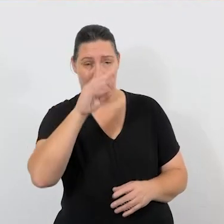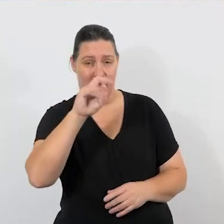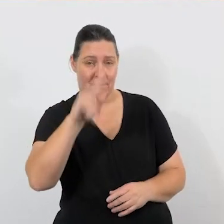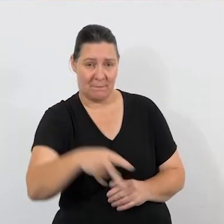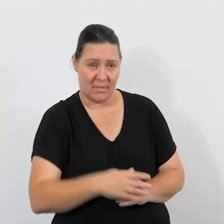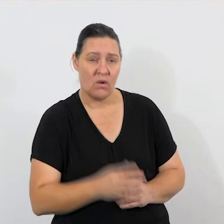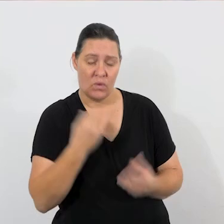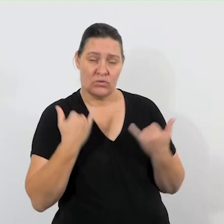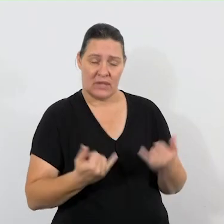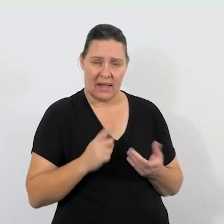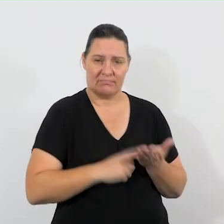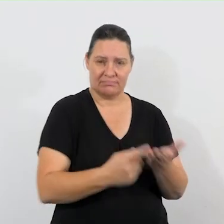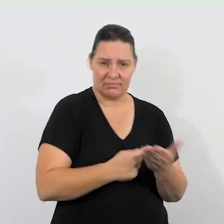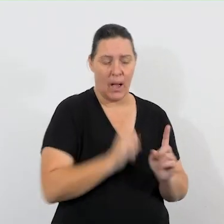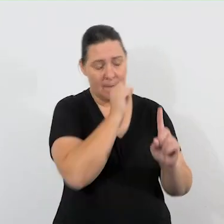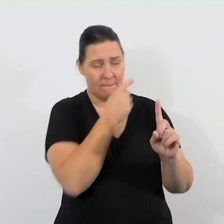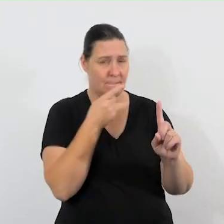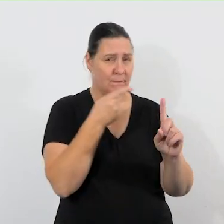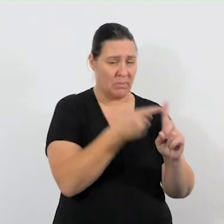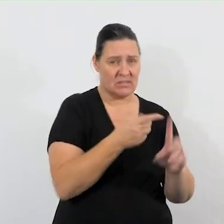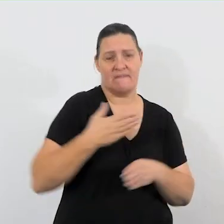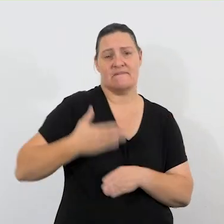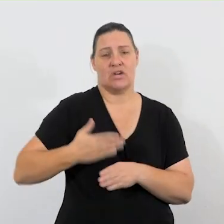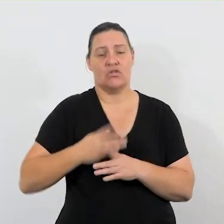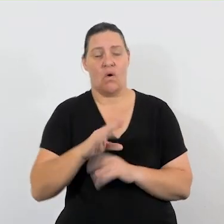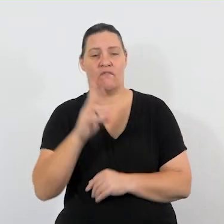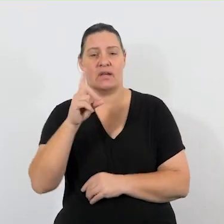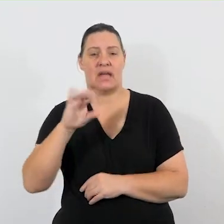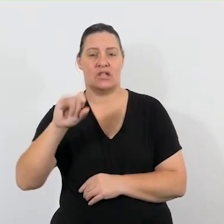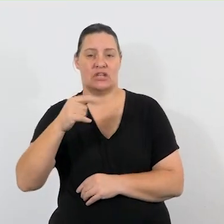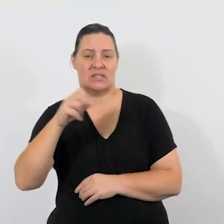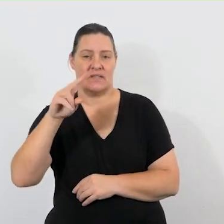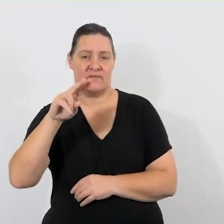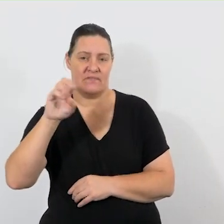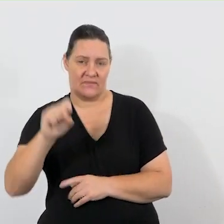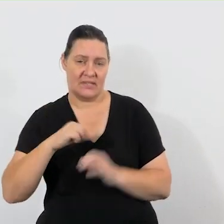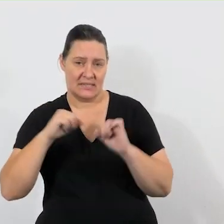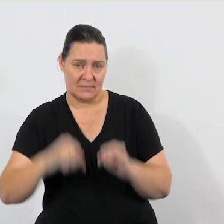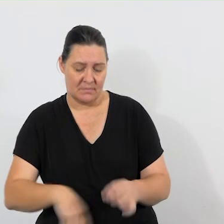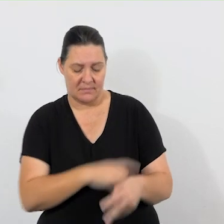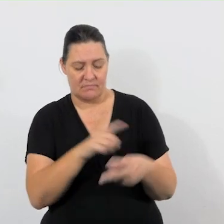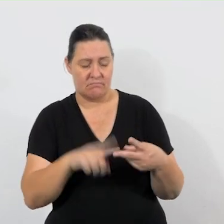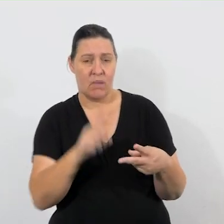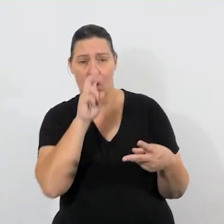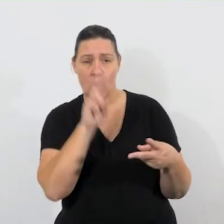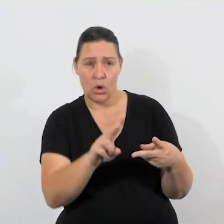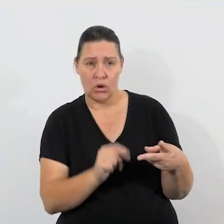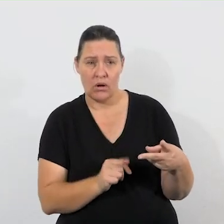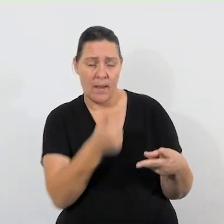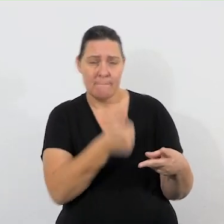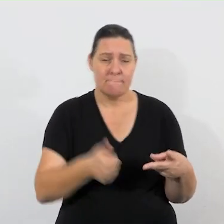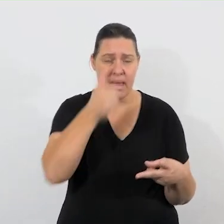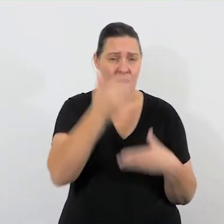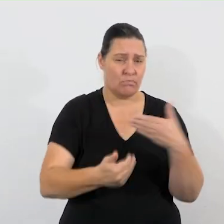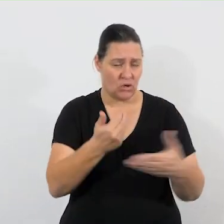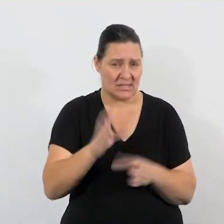map. Today we spoke about the purpose and the function of the digestive system. We looked at the main